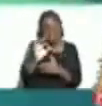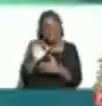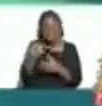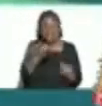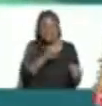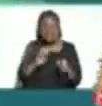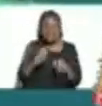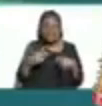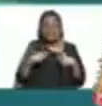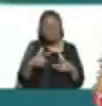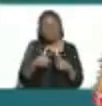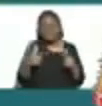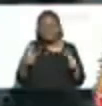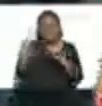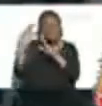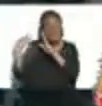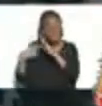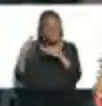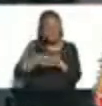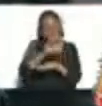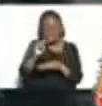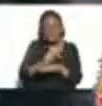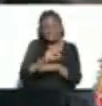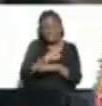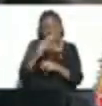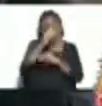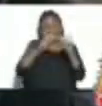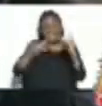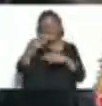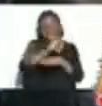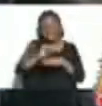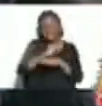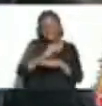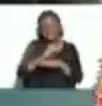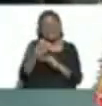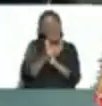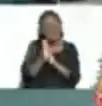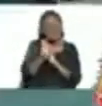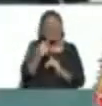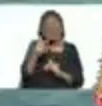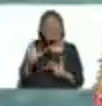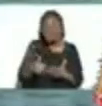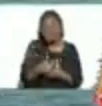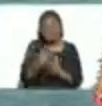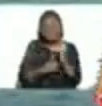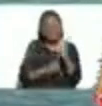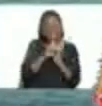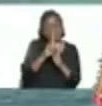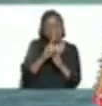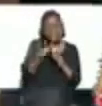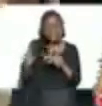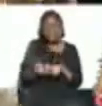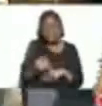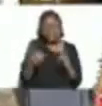large resorts on Nassau and Paradise Island. The tourism expert says new developments are also introducing more